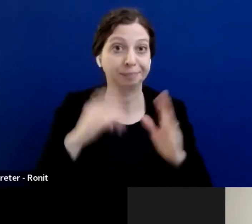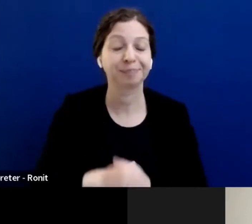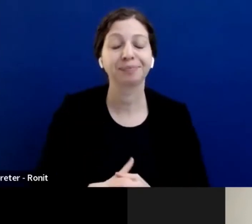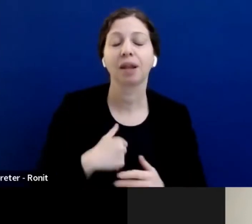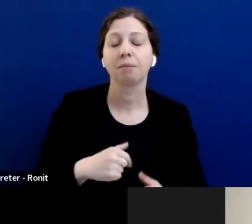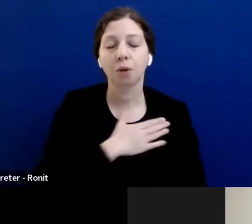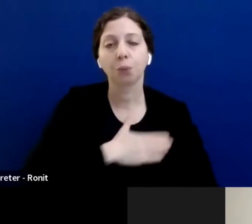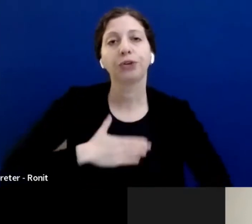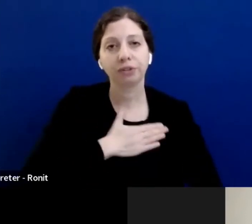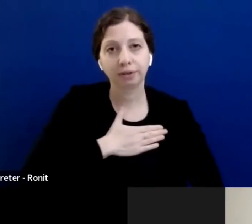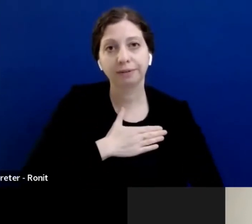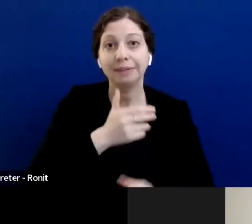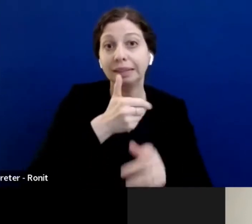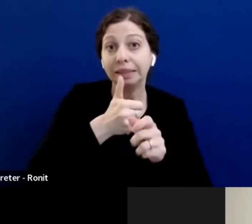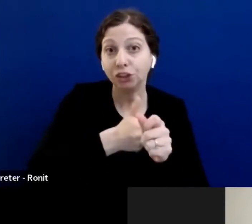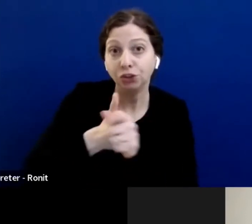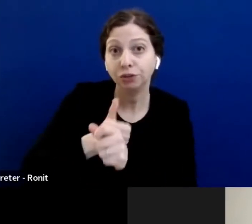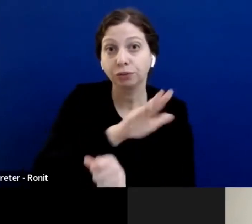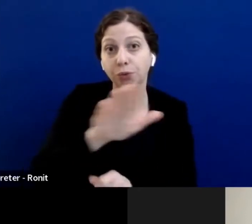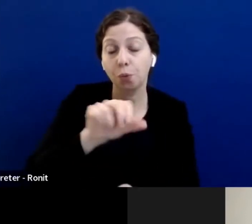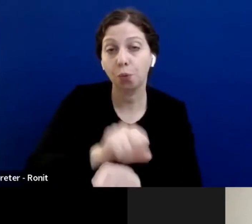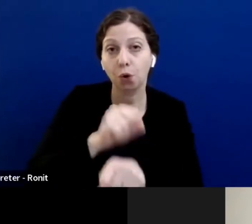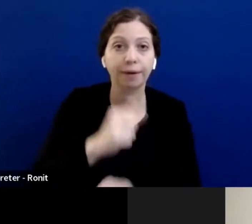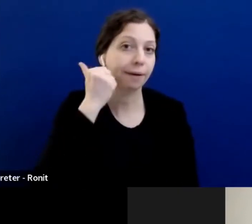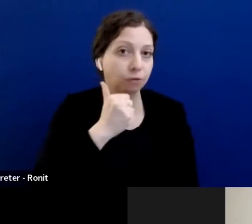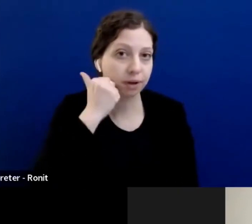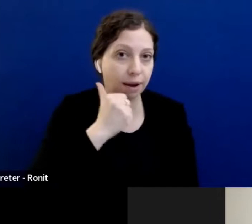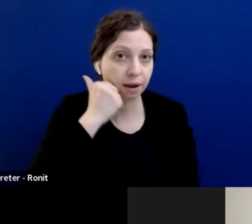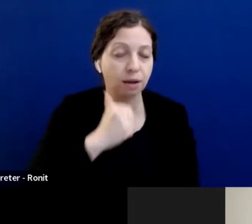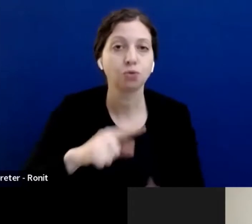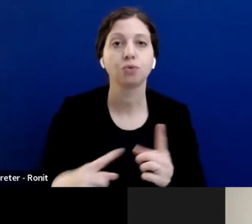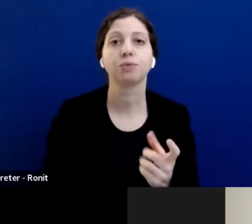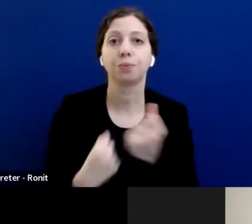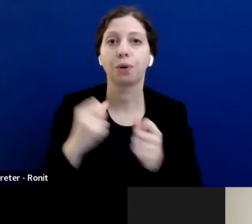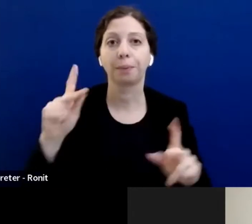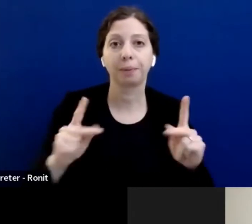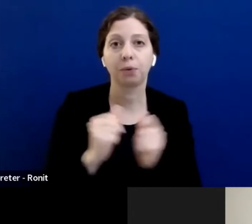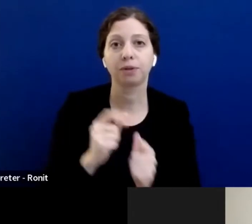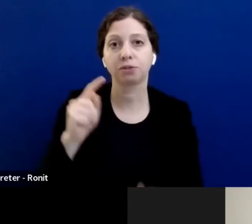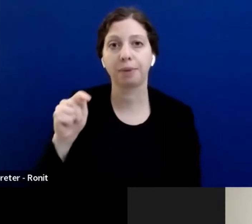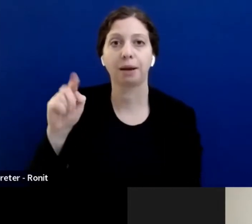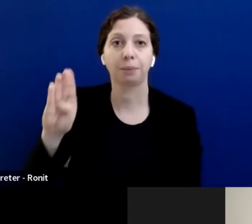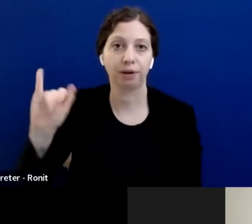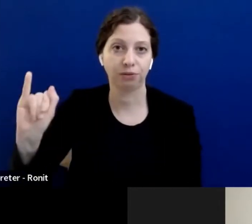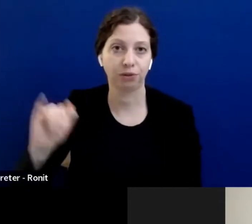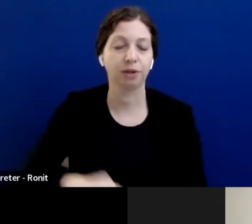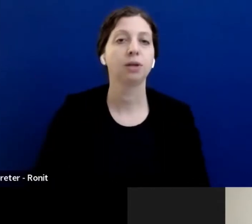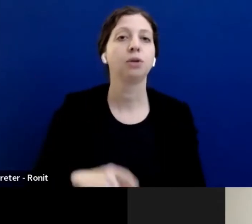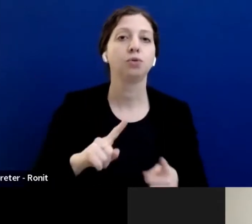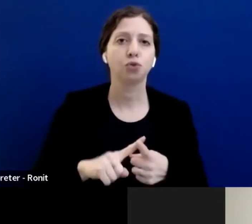so appreciative of each of the work you do each and every day to support people with traumatic brain injuries, to